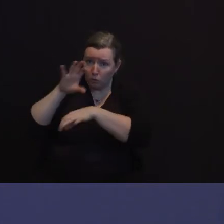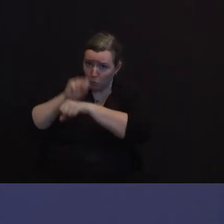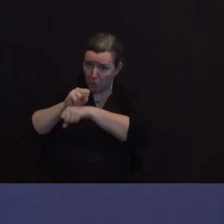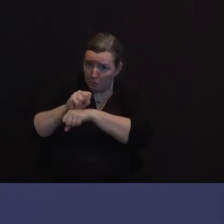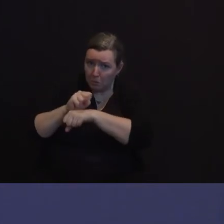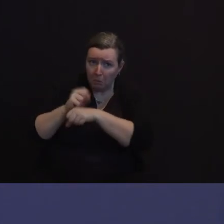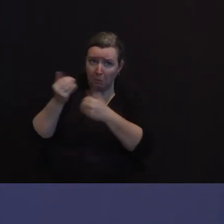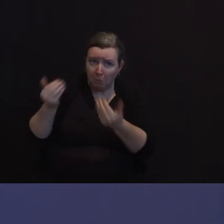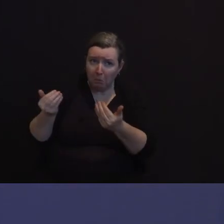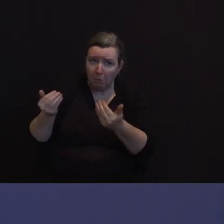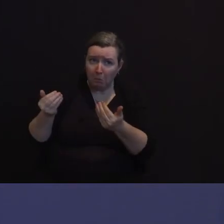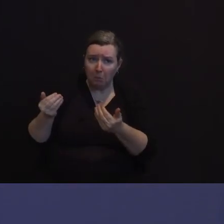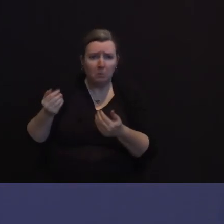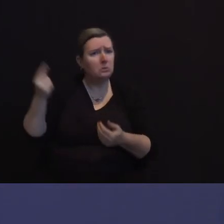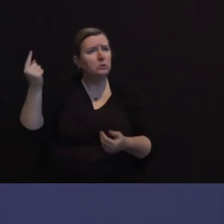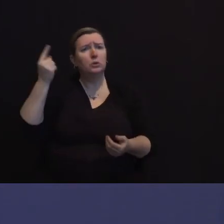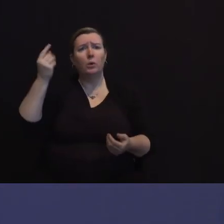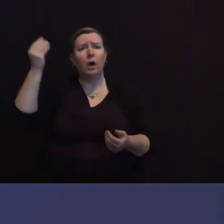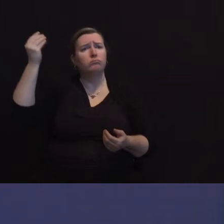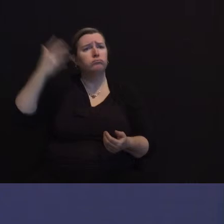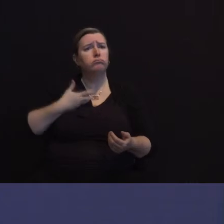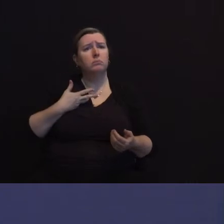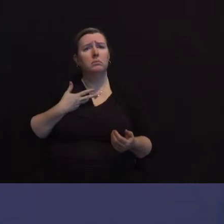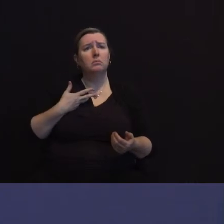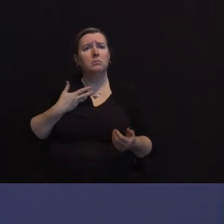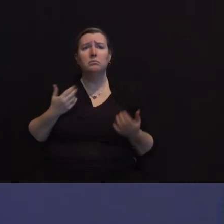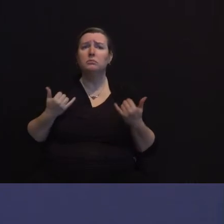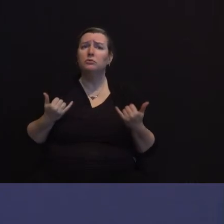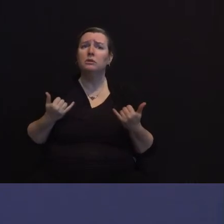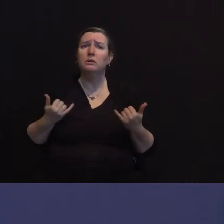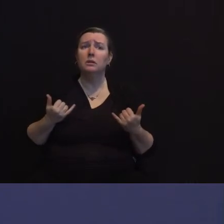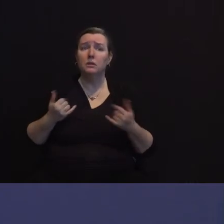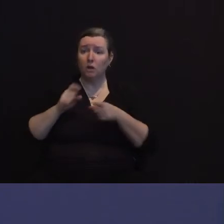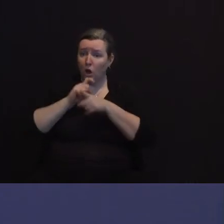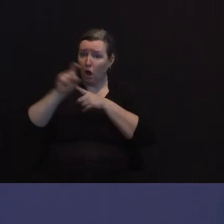the call center wasn't setting up shots.